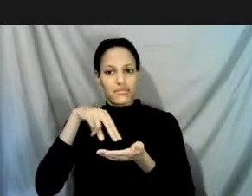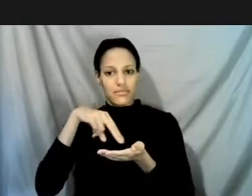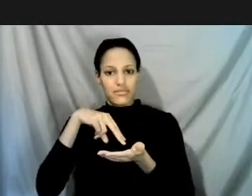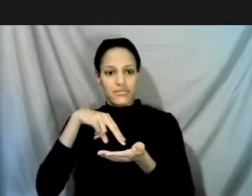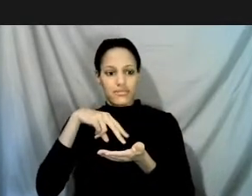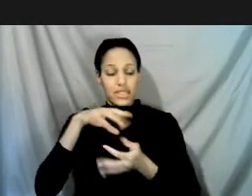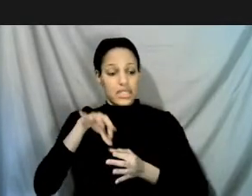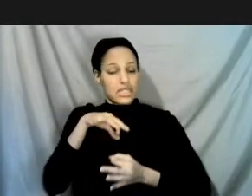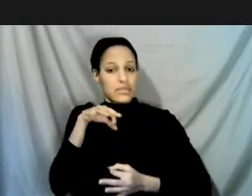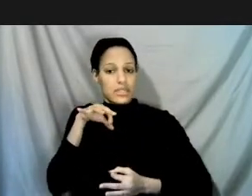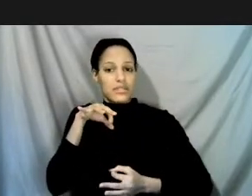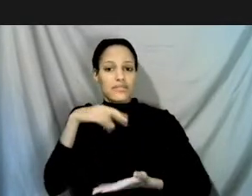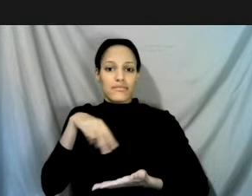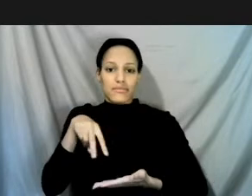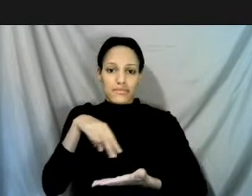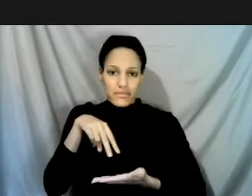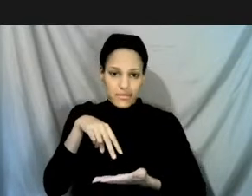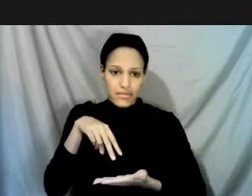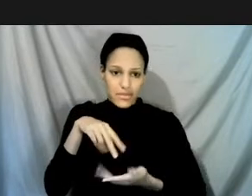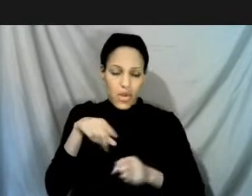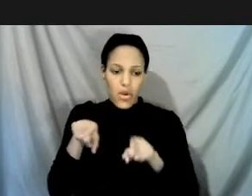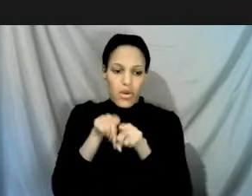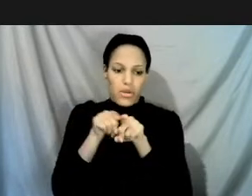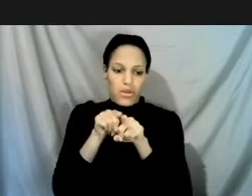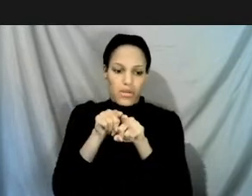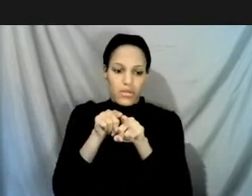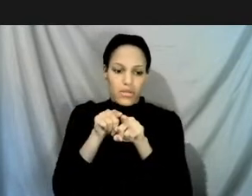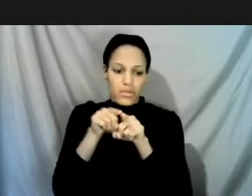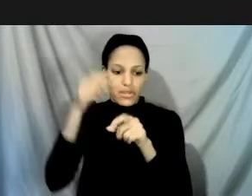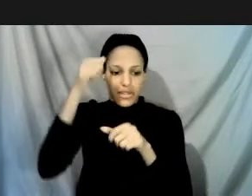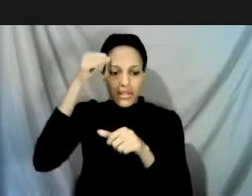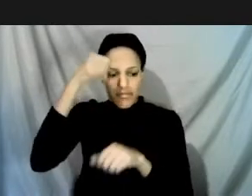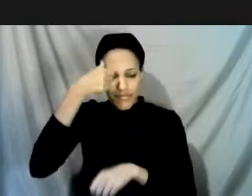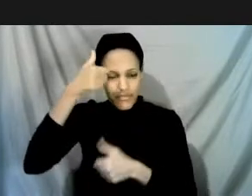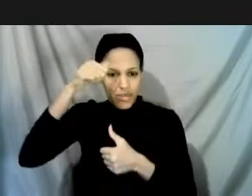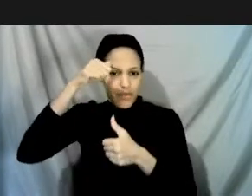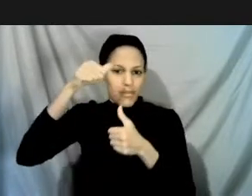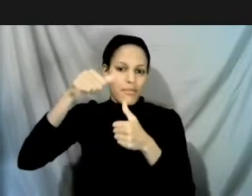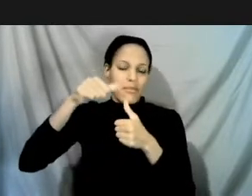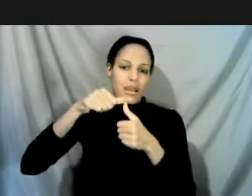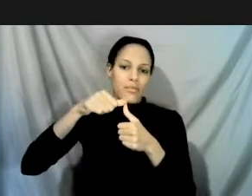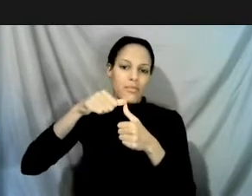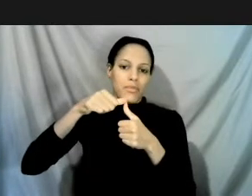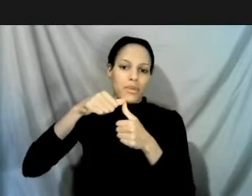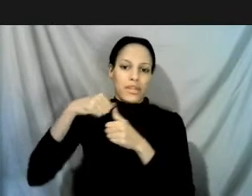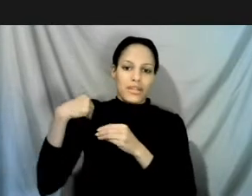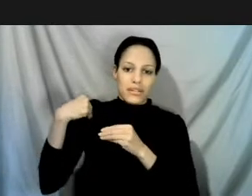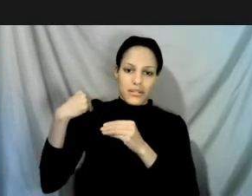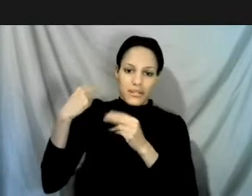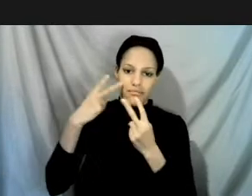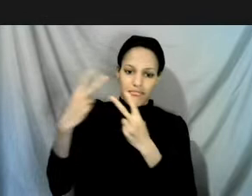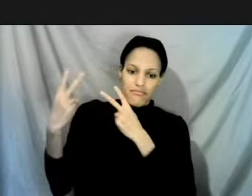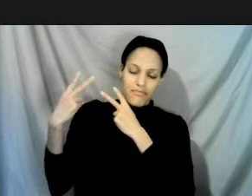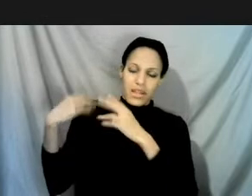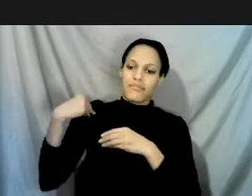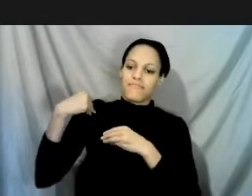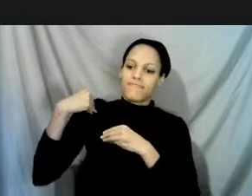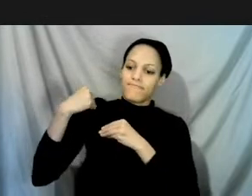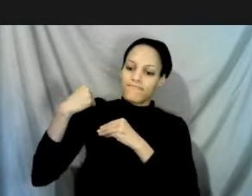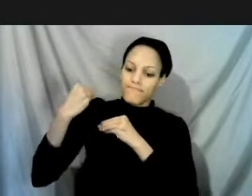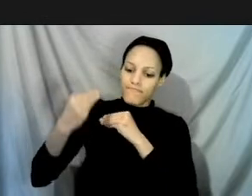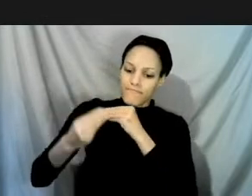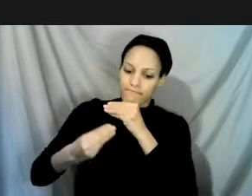spirit of dance and also the memory of dance is carried from body to body, from spirit to spirit,